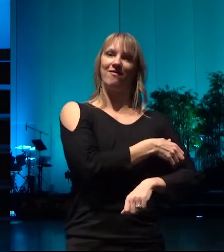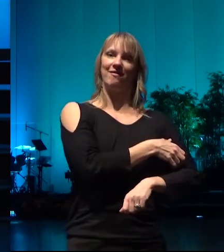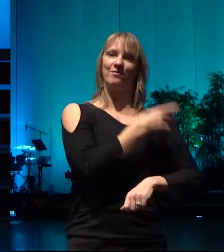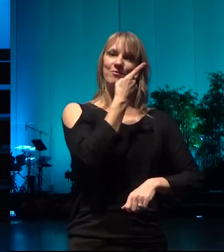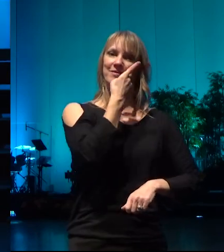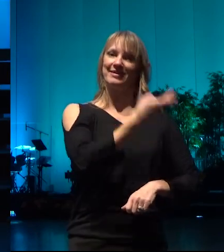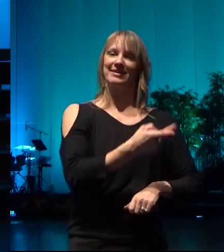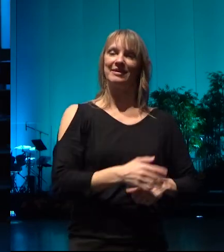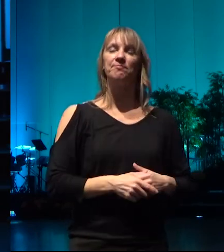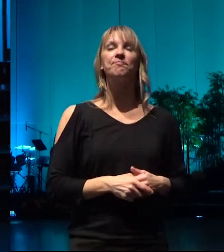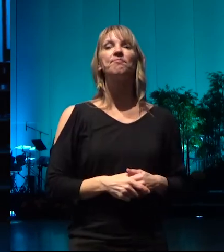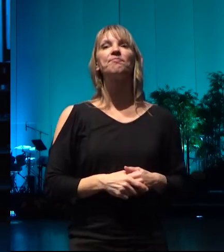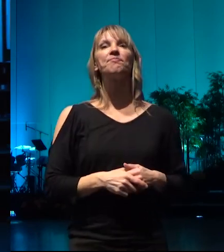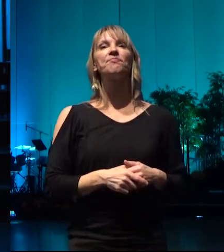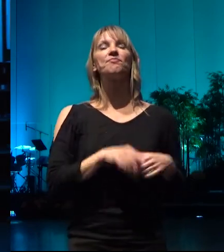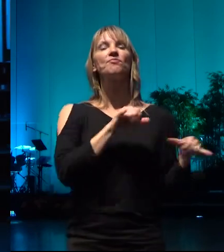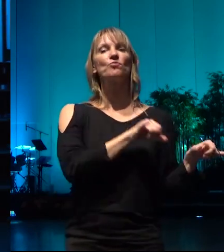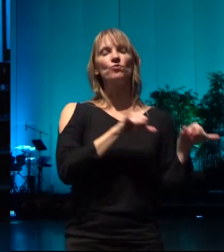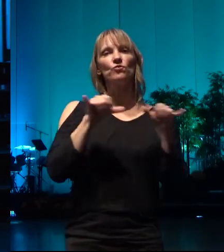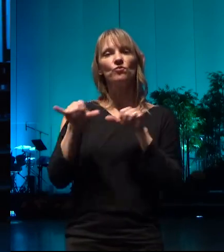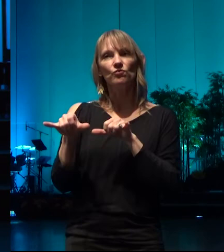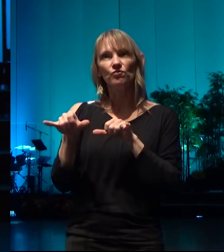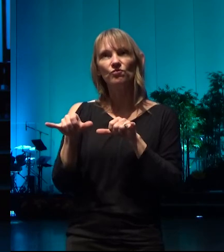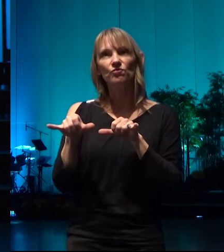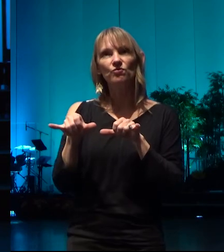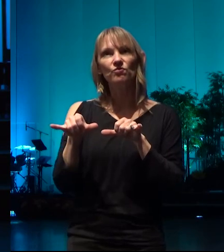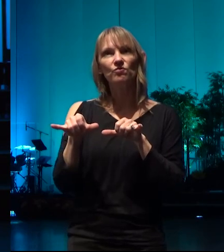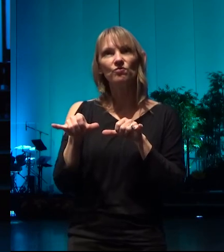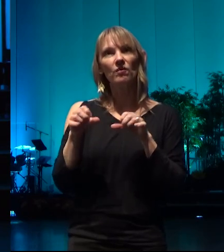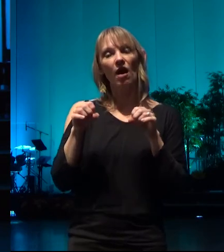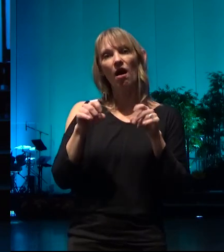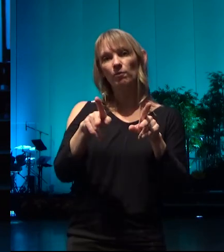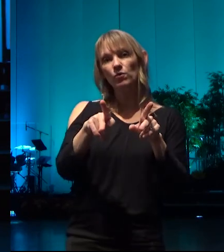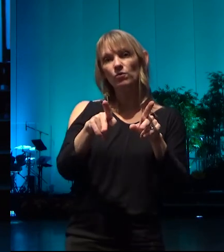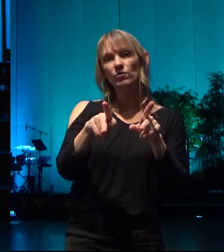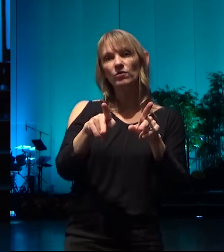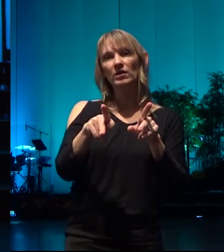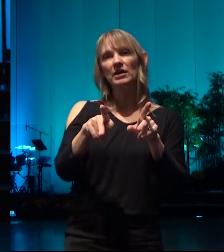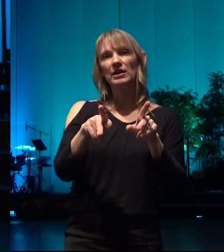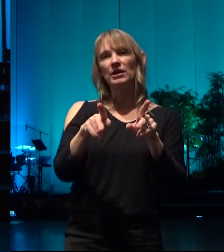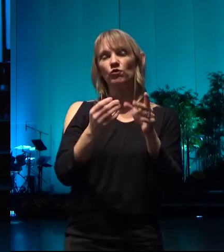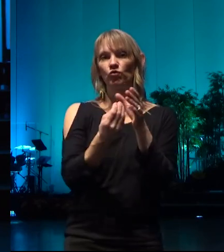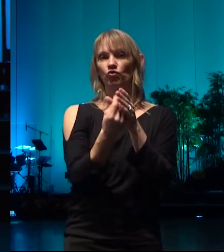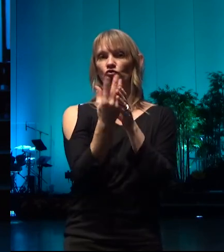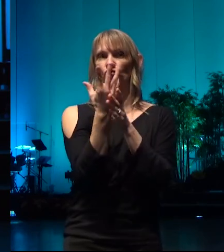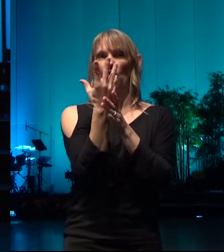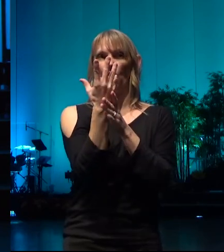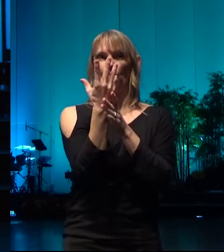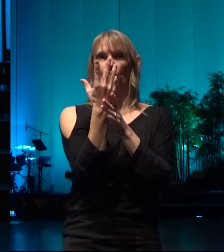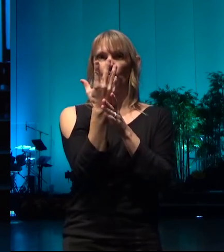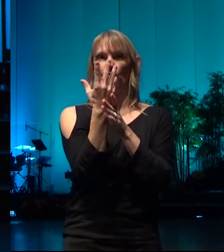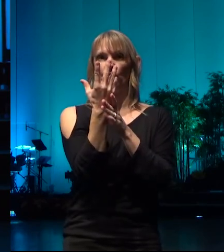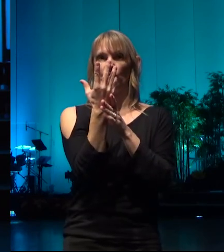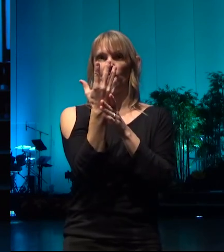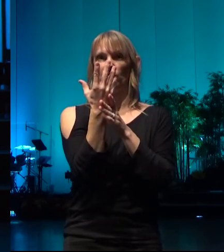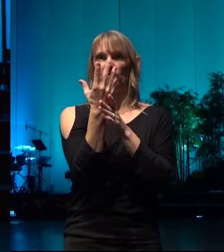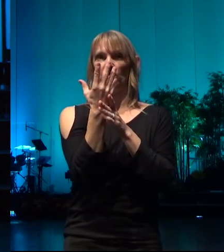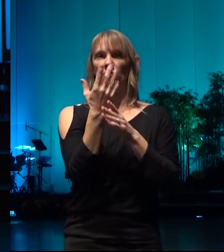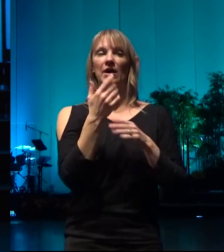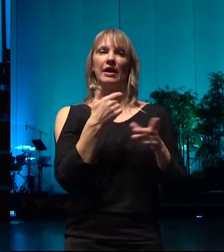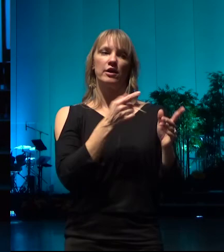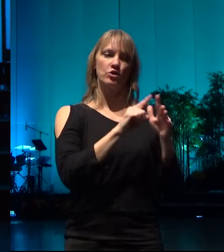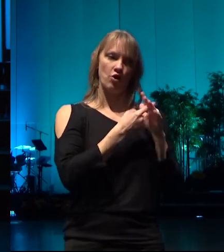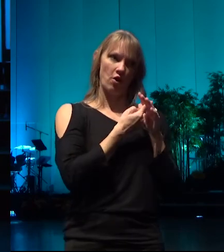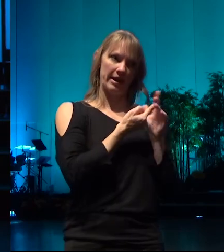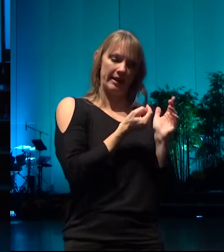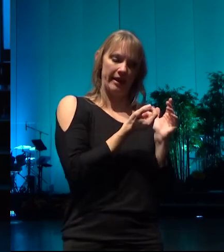powerful thing to see. But it was also an opportunity to grow at the deepest level of my being.